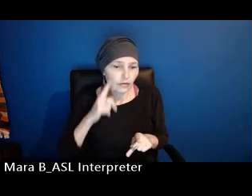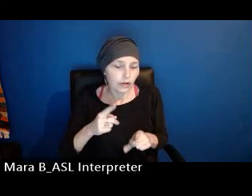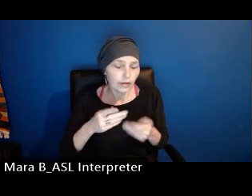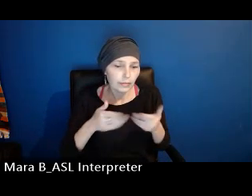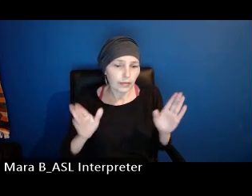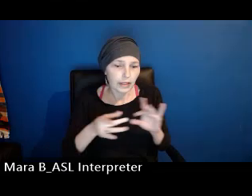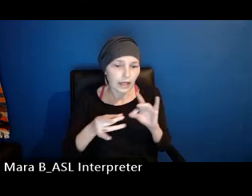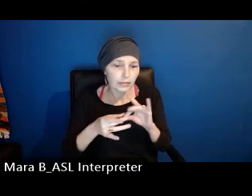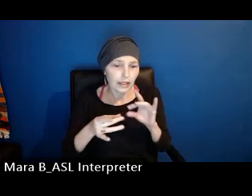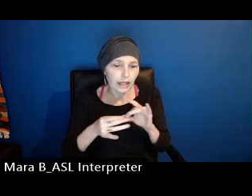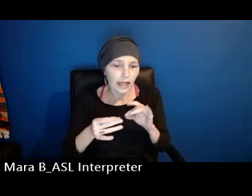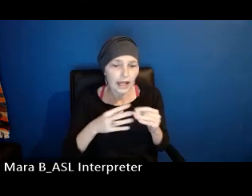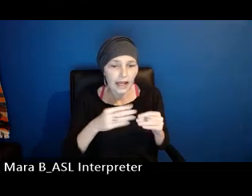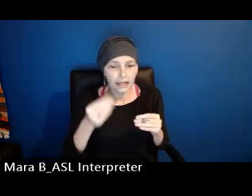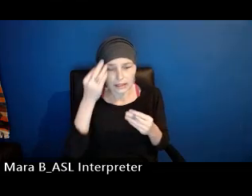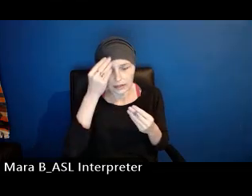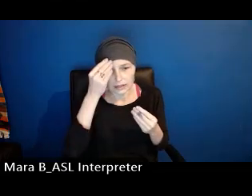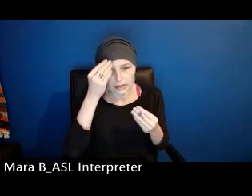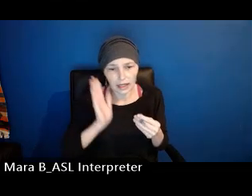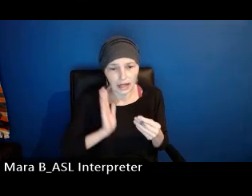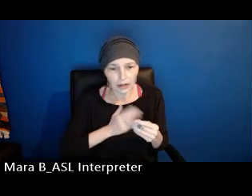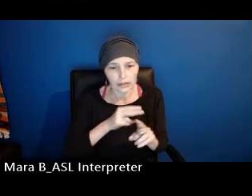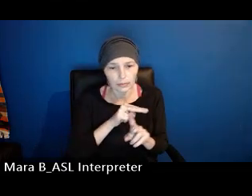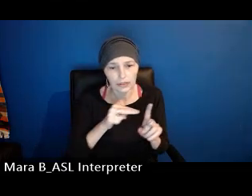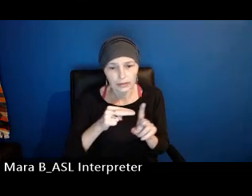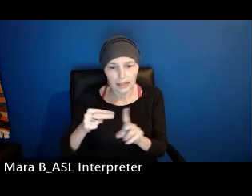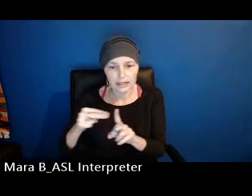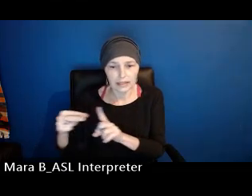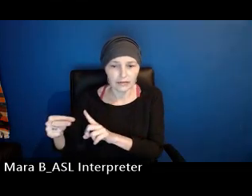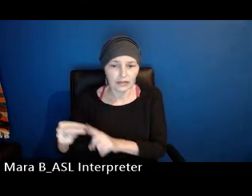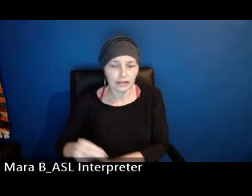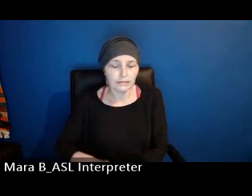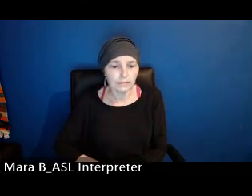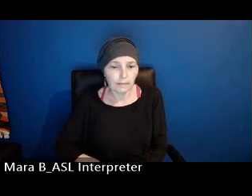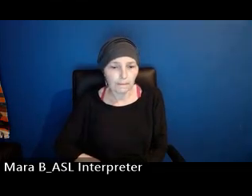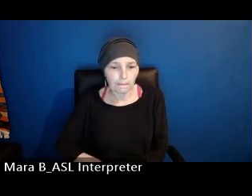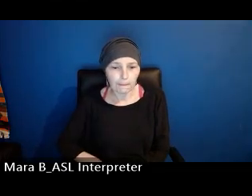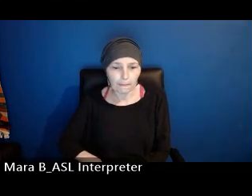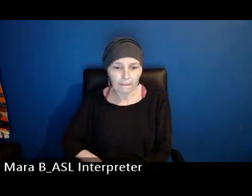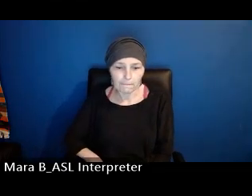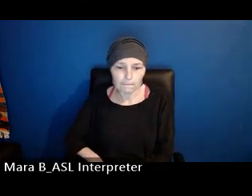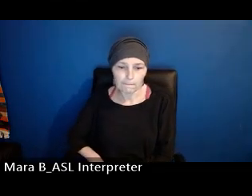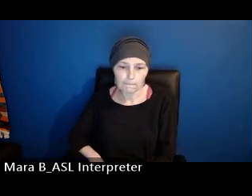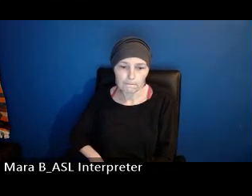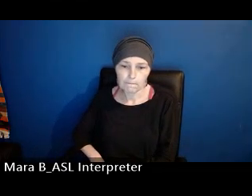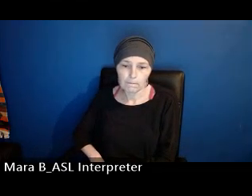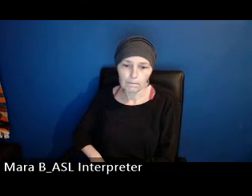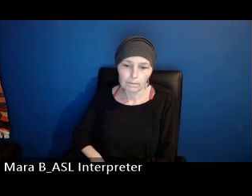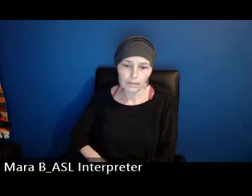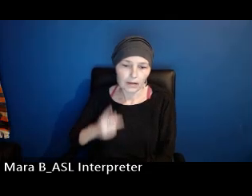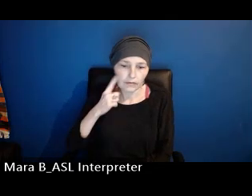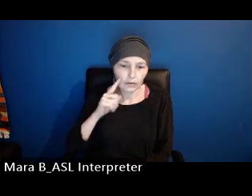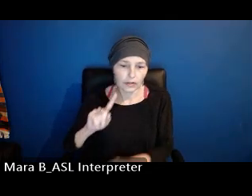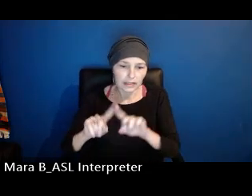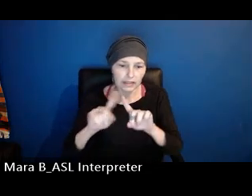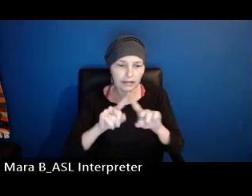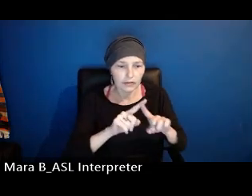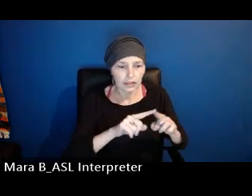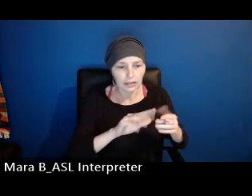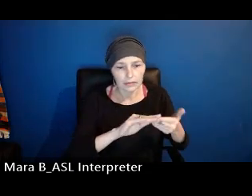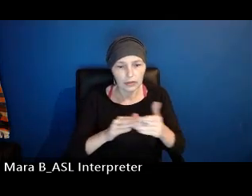and for considering the perspective of ratepayers and community members as you evaluate